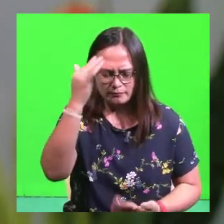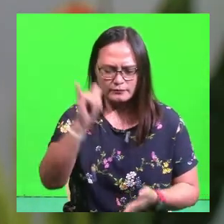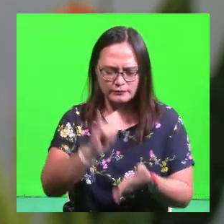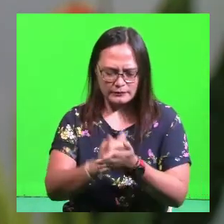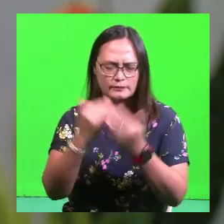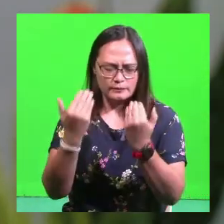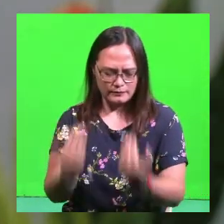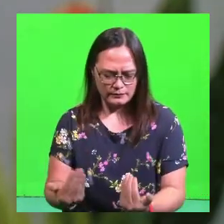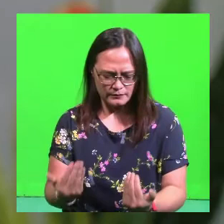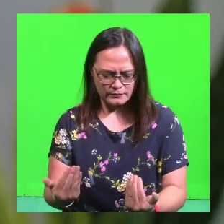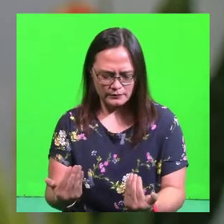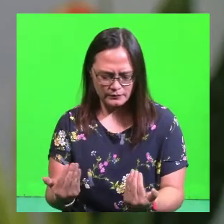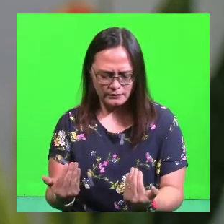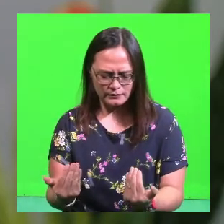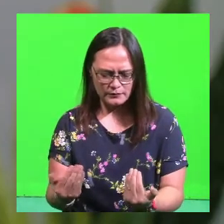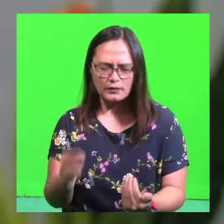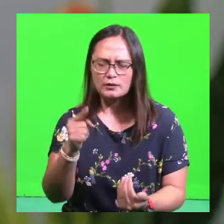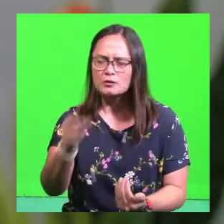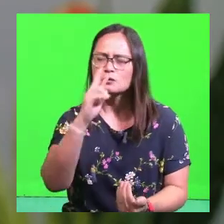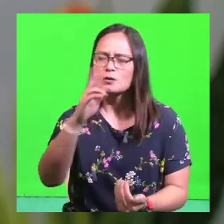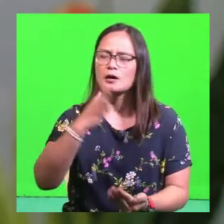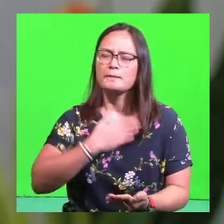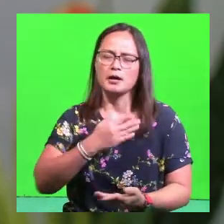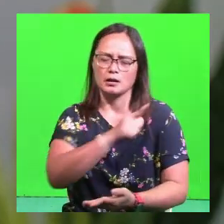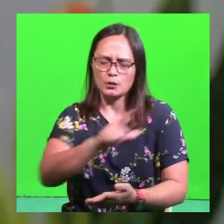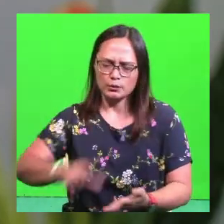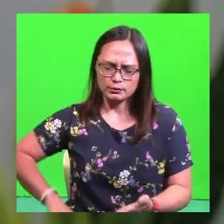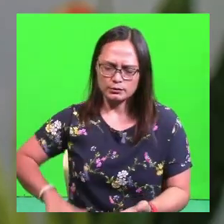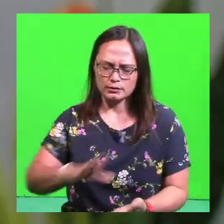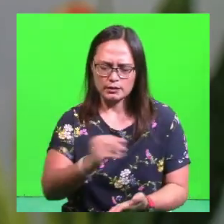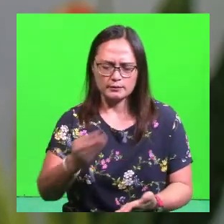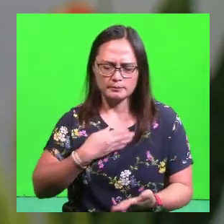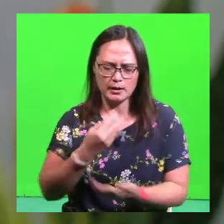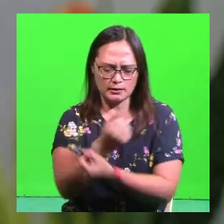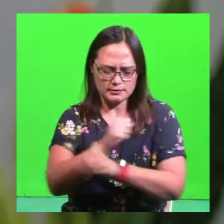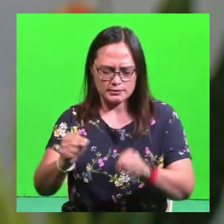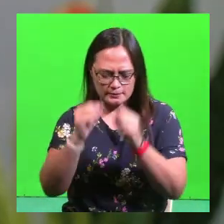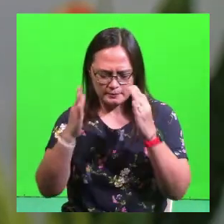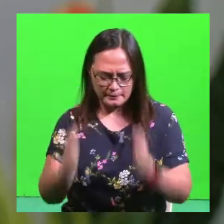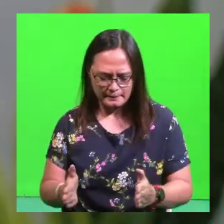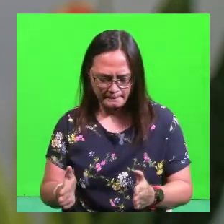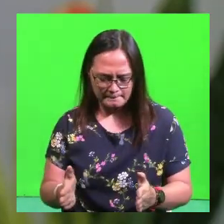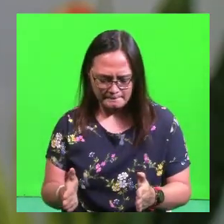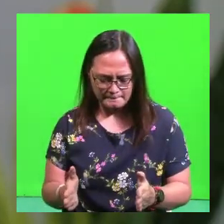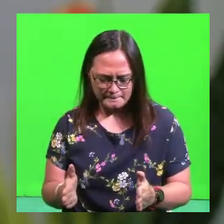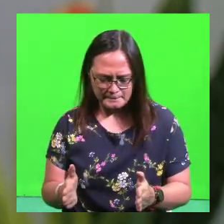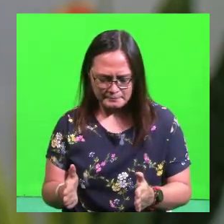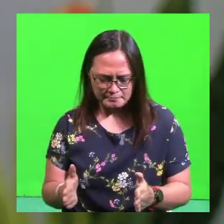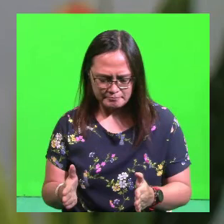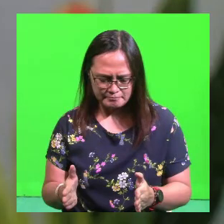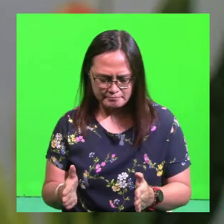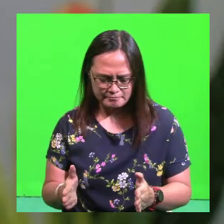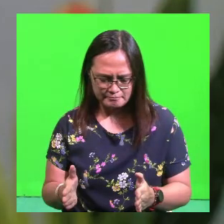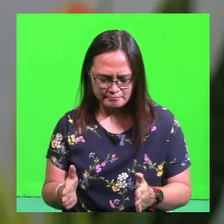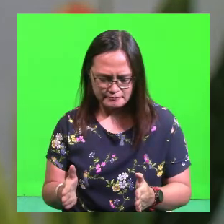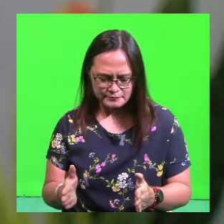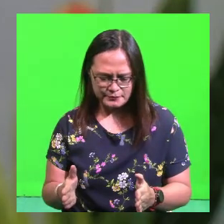I recognize that now you are my Lord and my Savior.